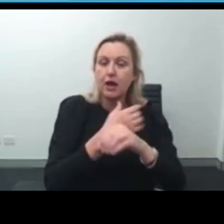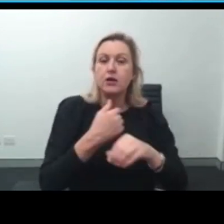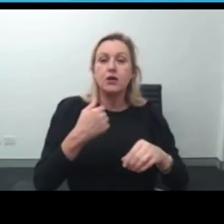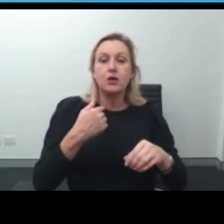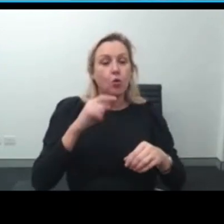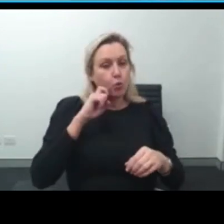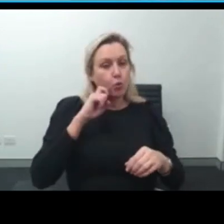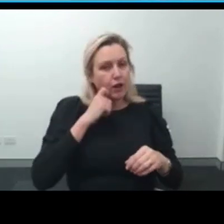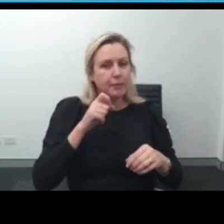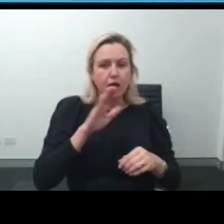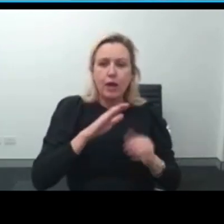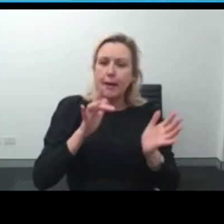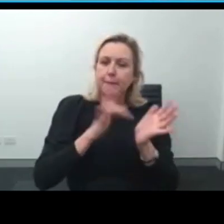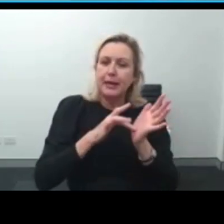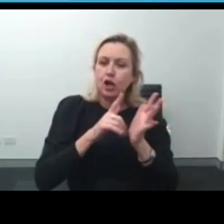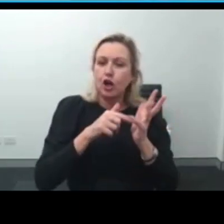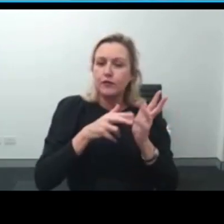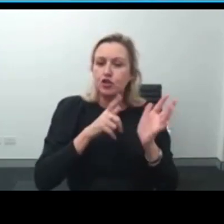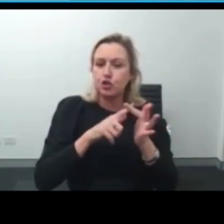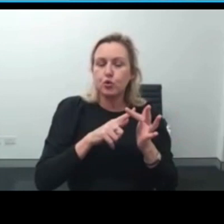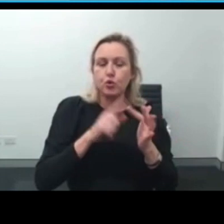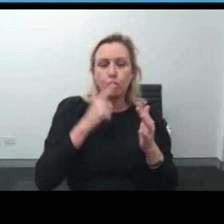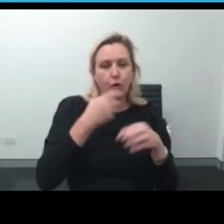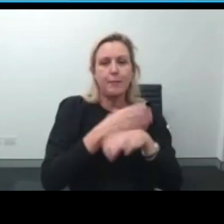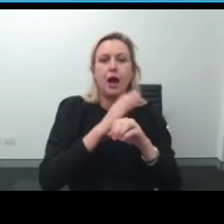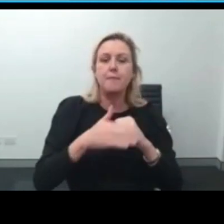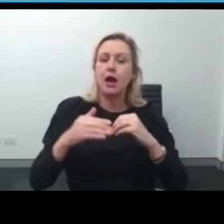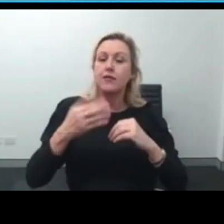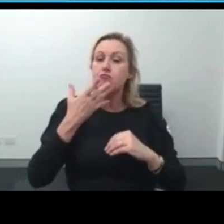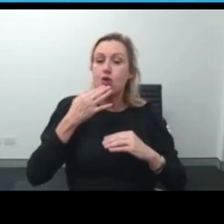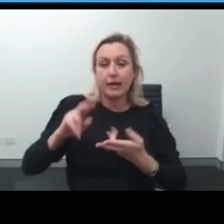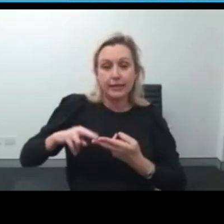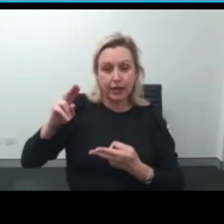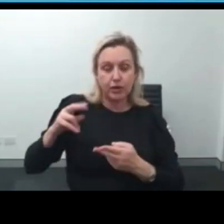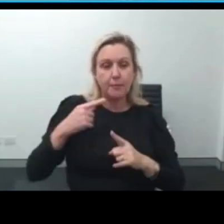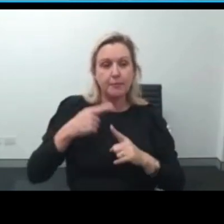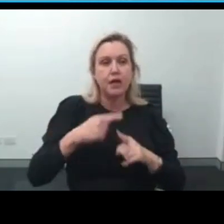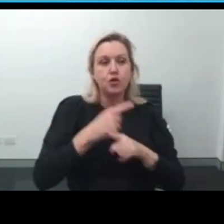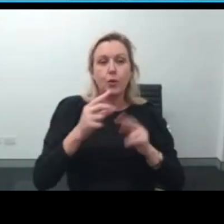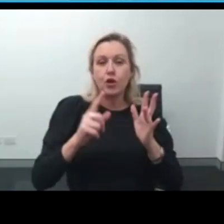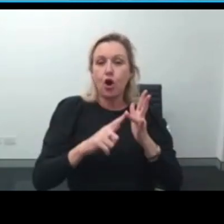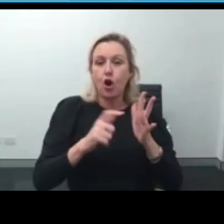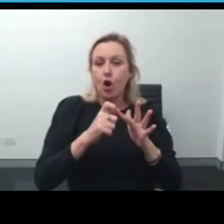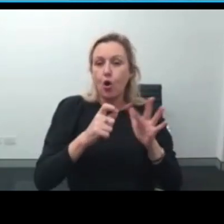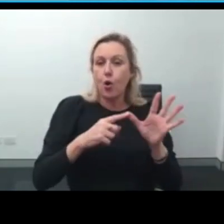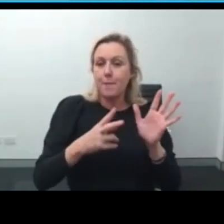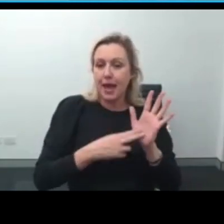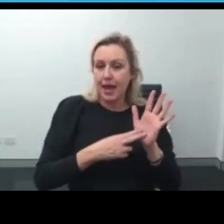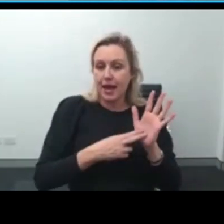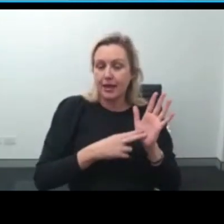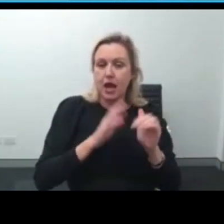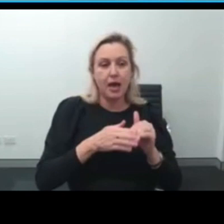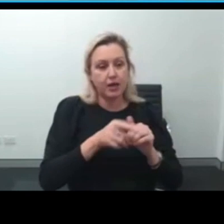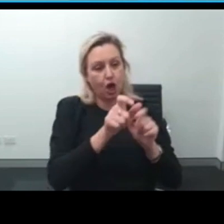in mid-June on the Fair Work increase. And we're also talking with OPAN again about looking at a